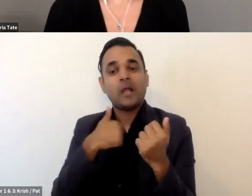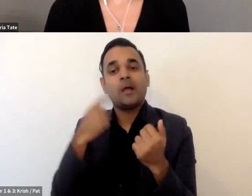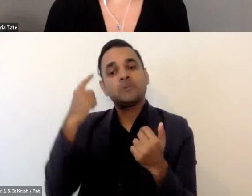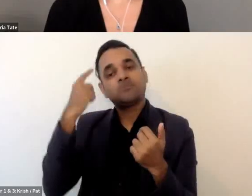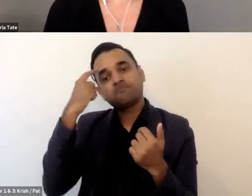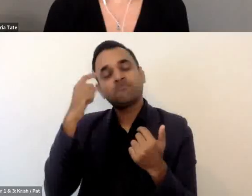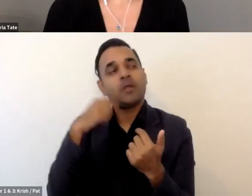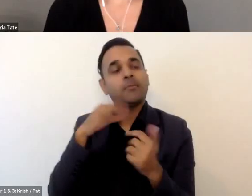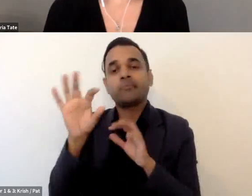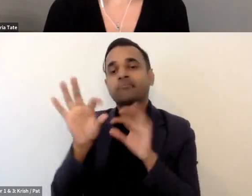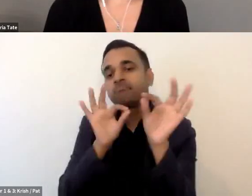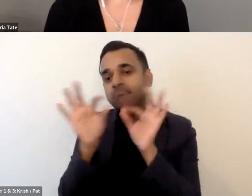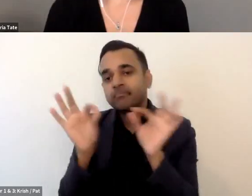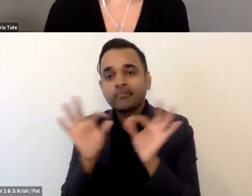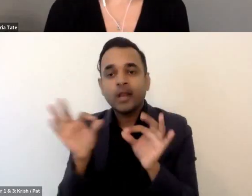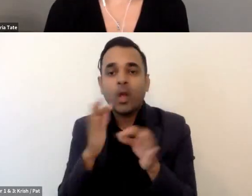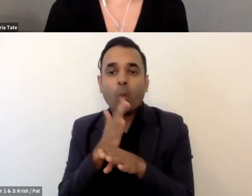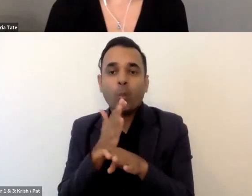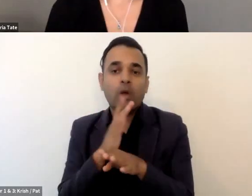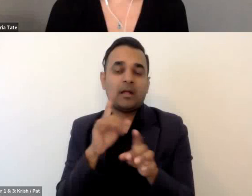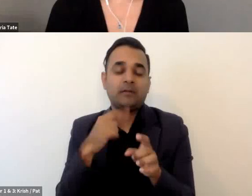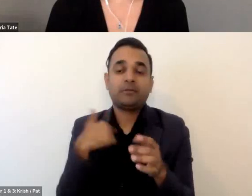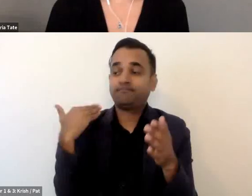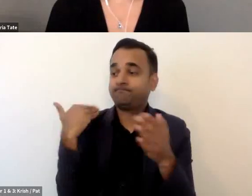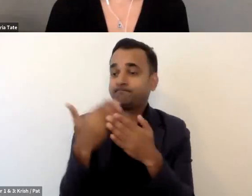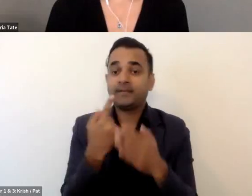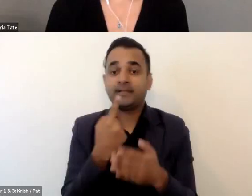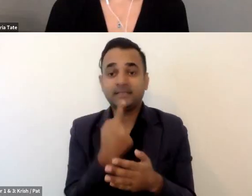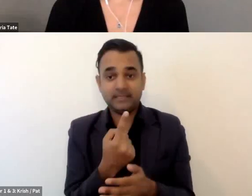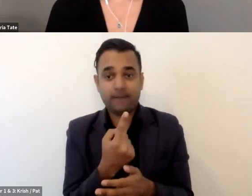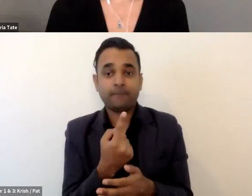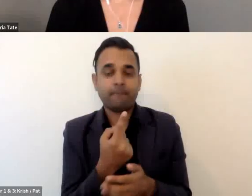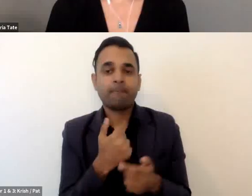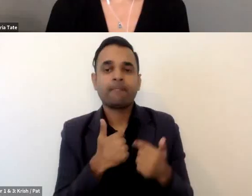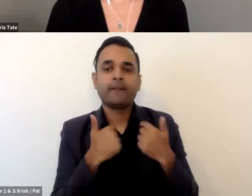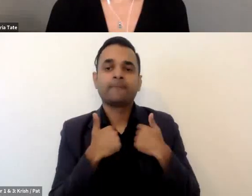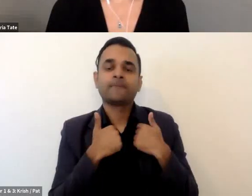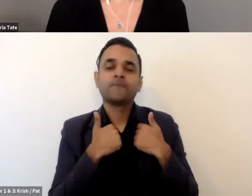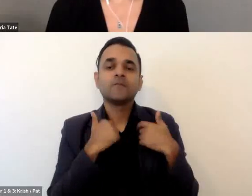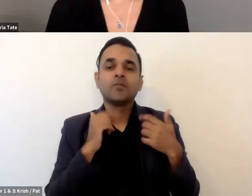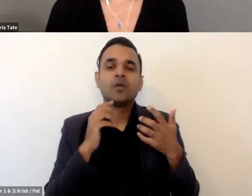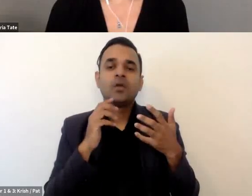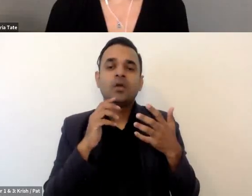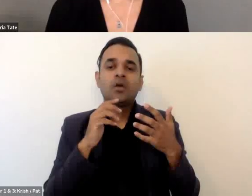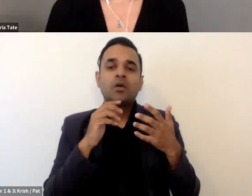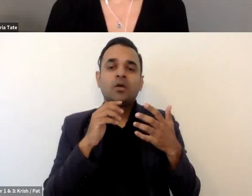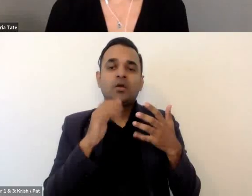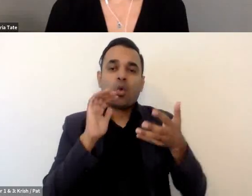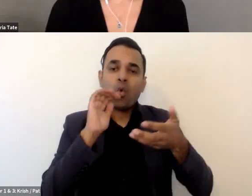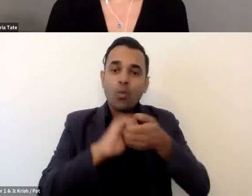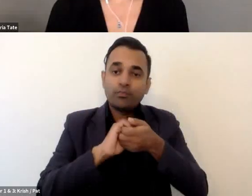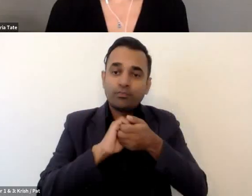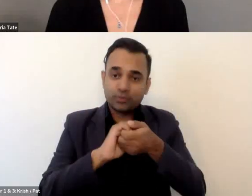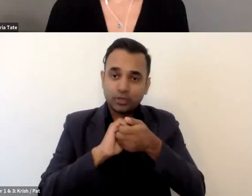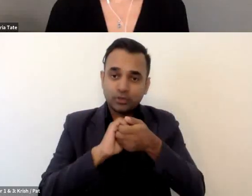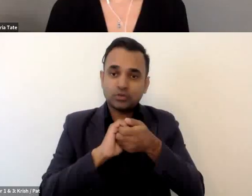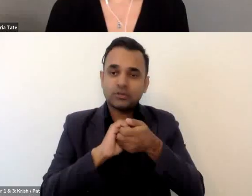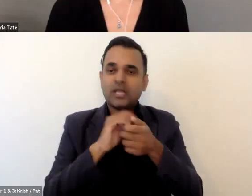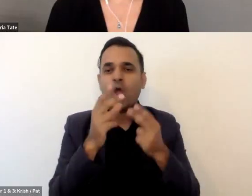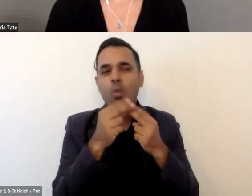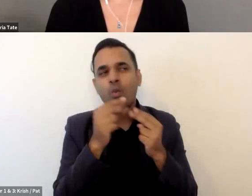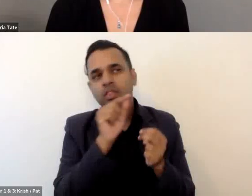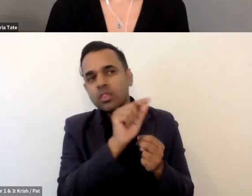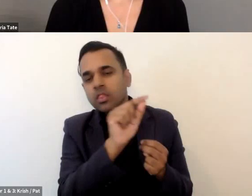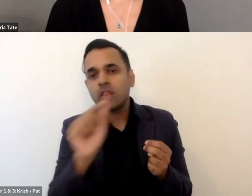data scientists to do an interesting investigation into how algorithmic bias can creep into